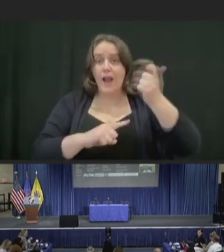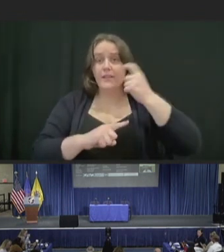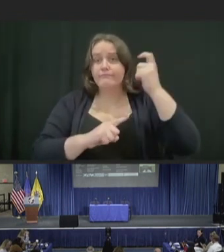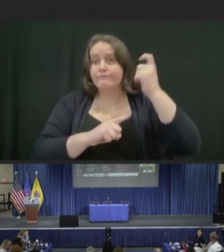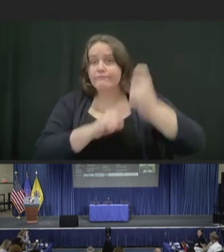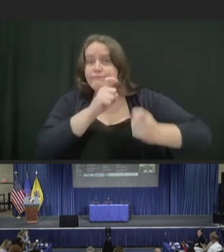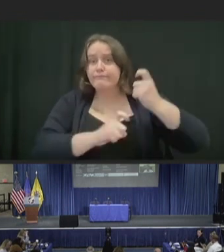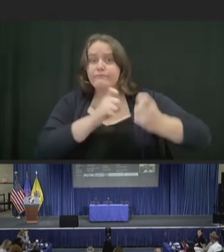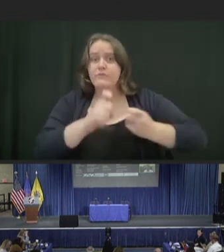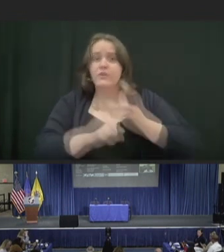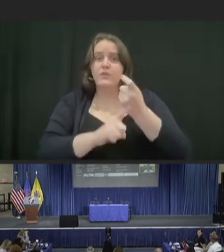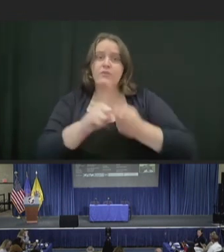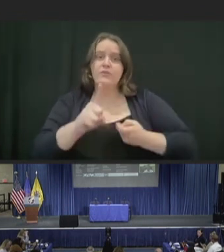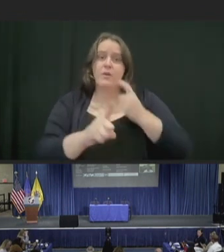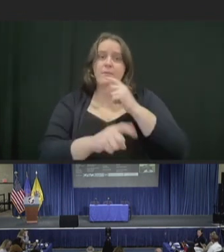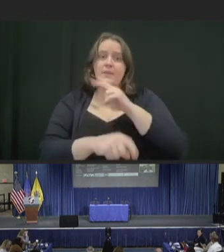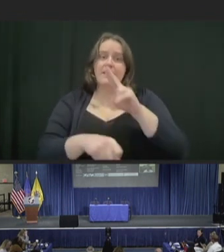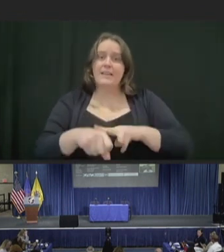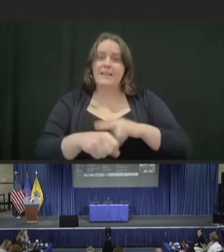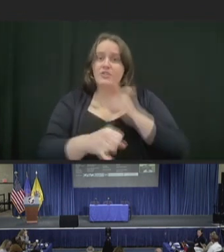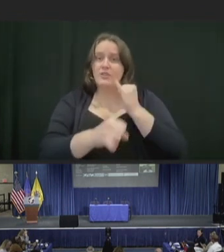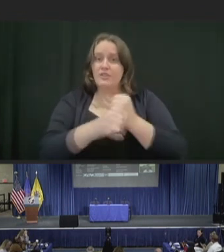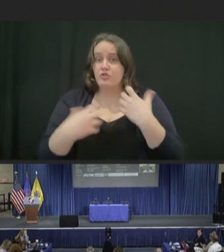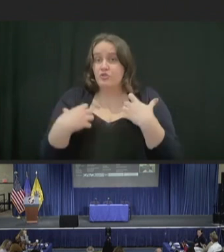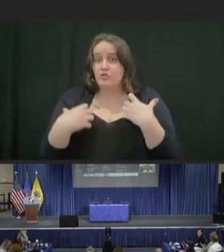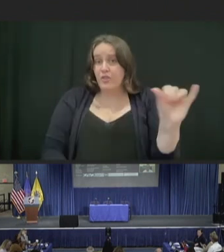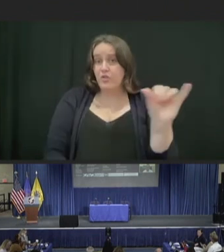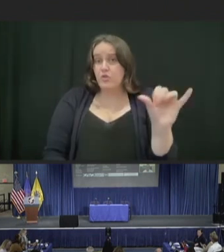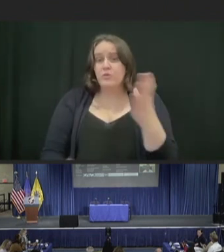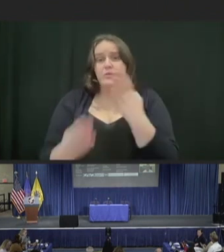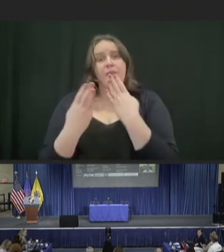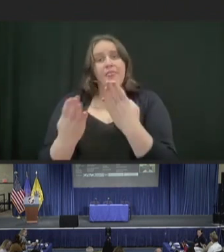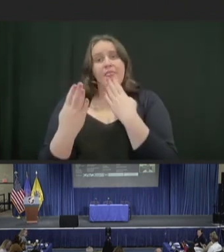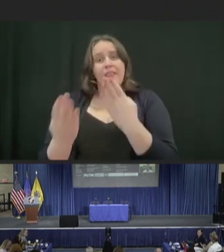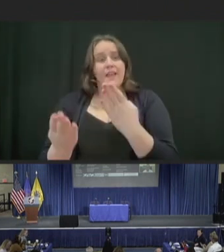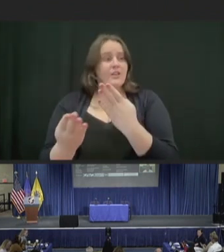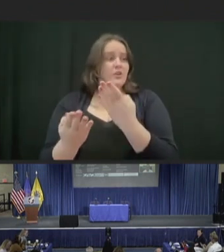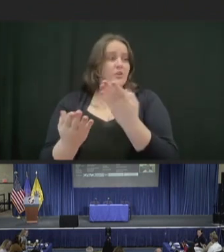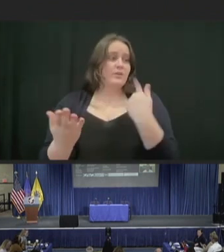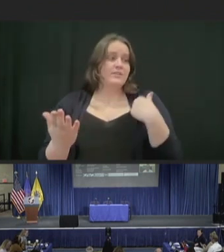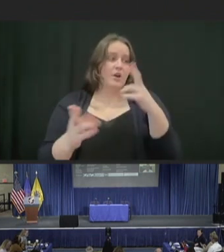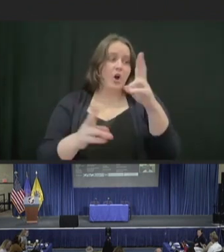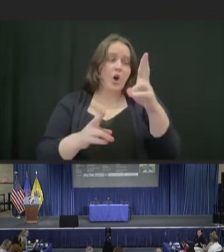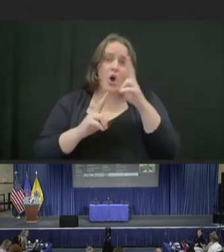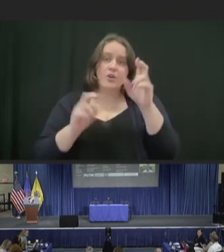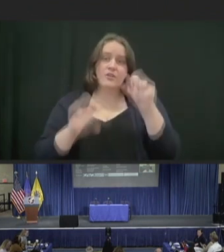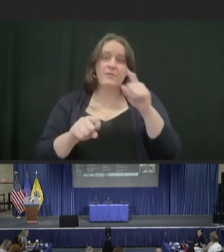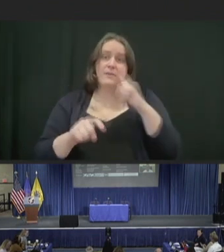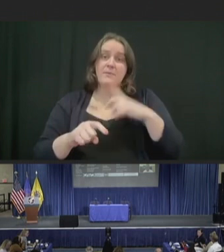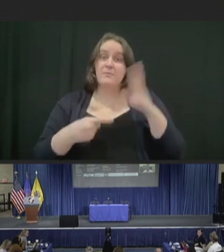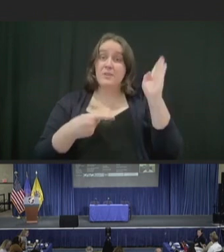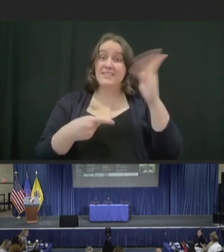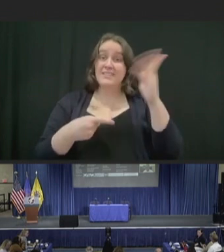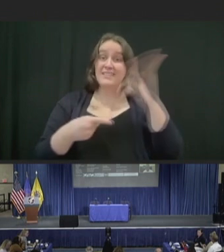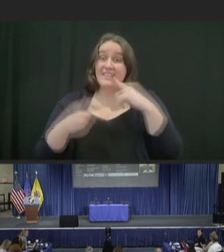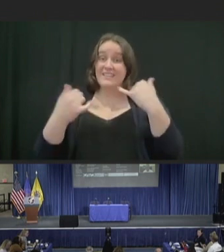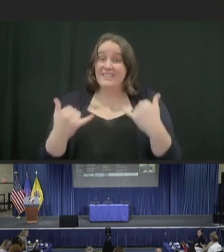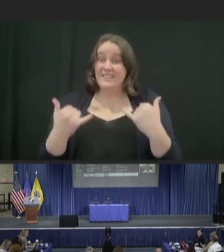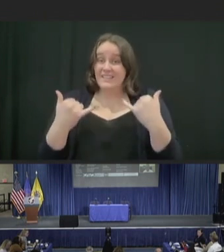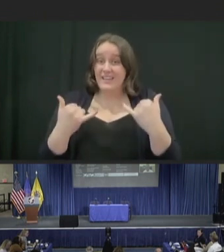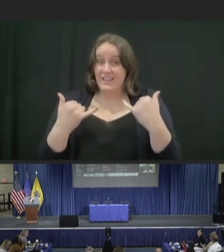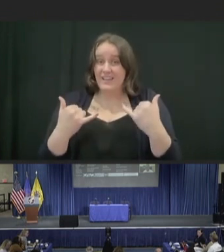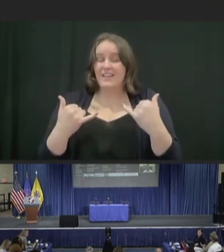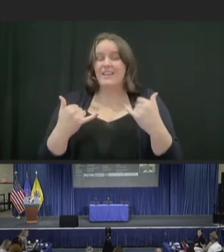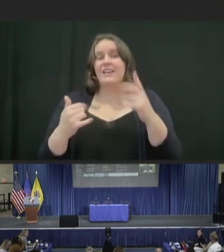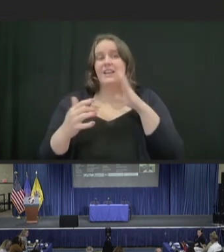Institute of Health. And with that, I would like to really thank you. It's an honor to be presenting to you today. And I will pass to the next speaker, that